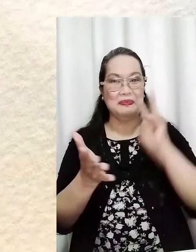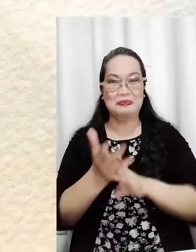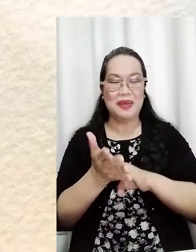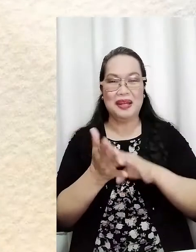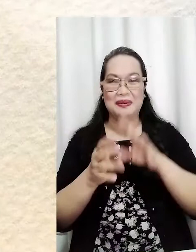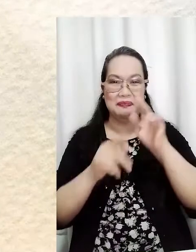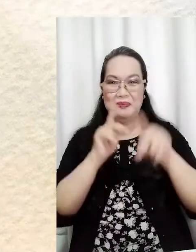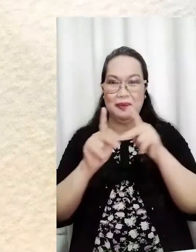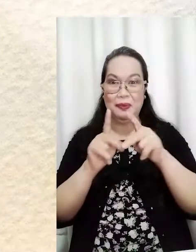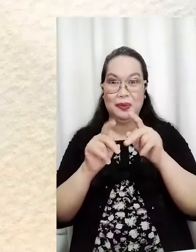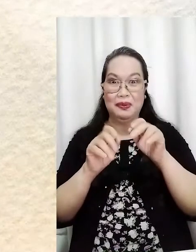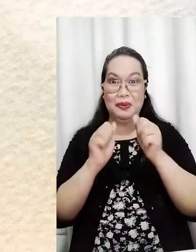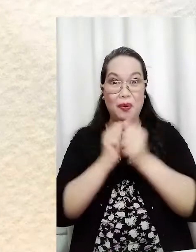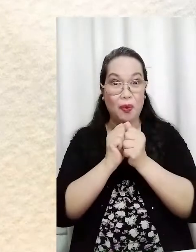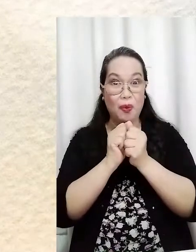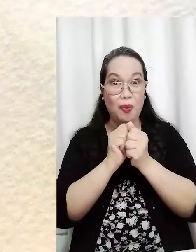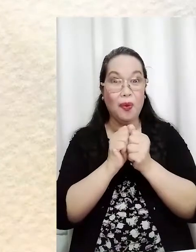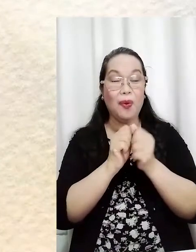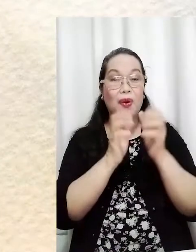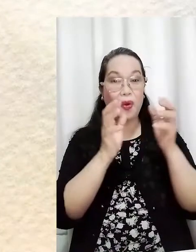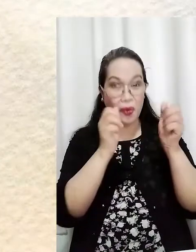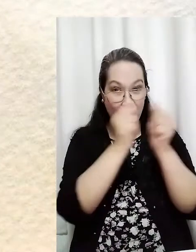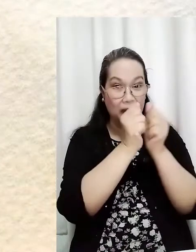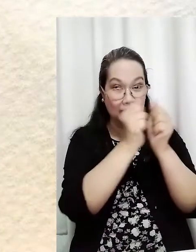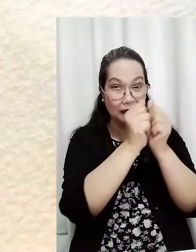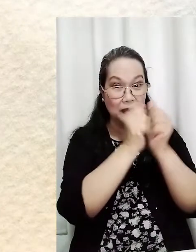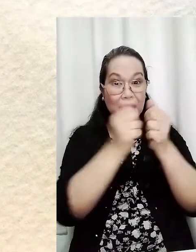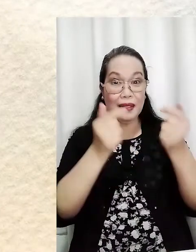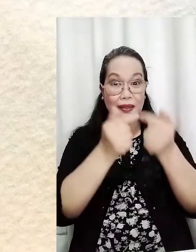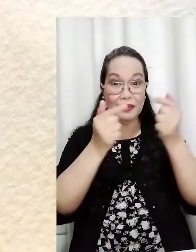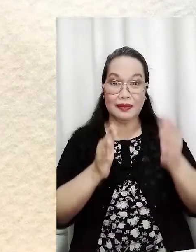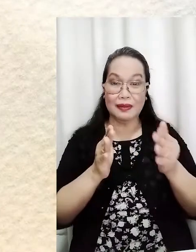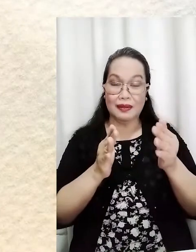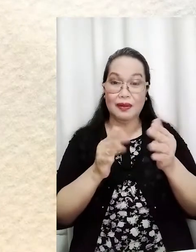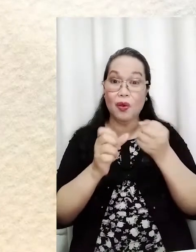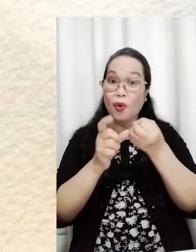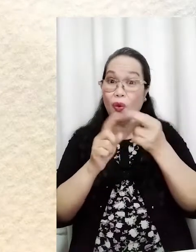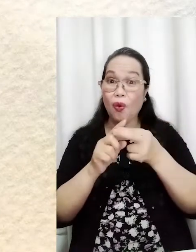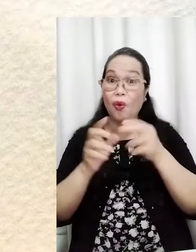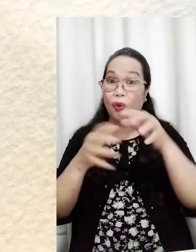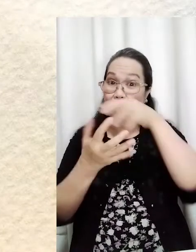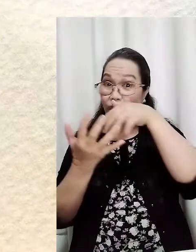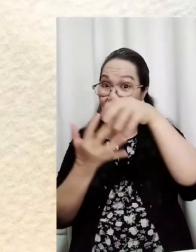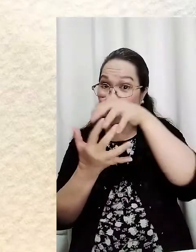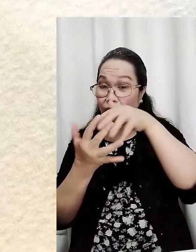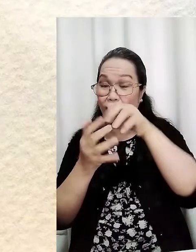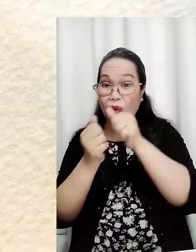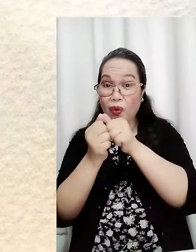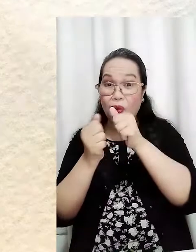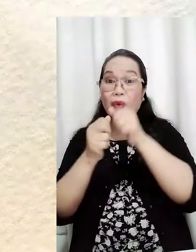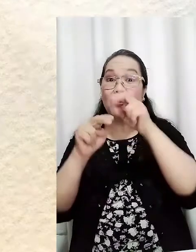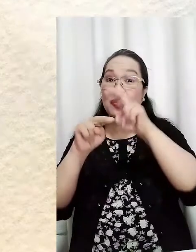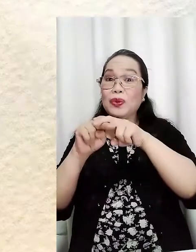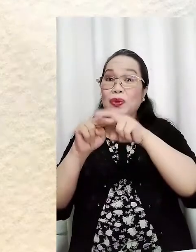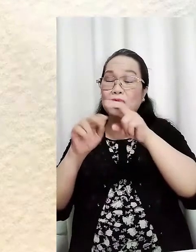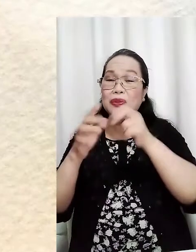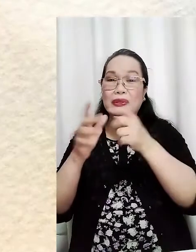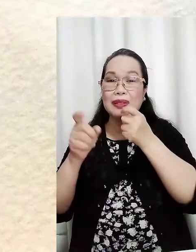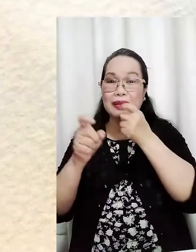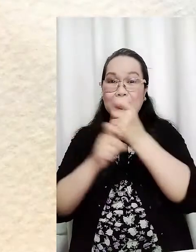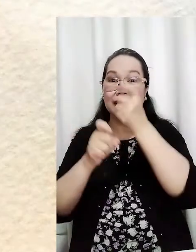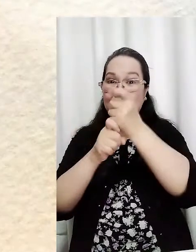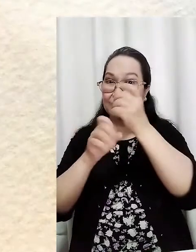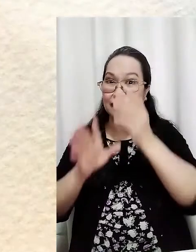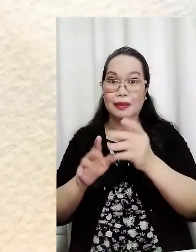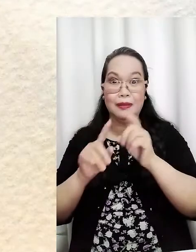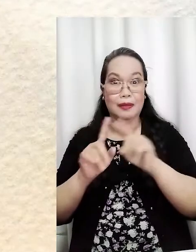stands in the path of sinners, nor sits in the seat of the scornful. But his delight